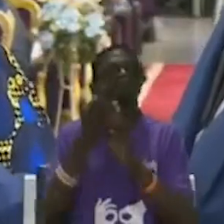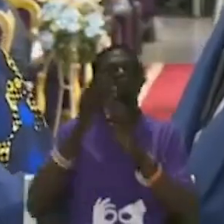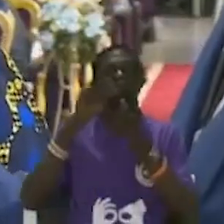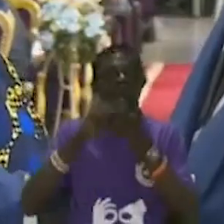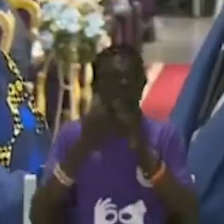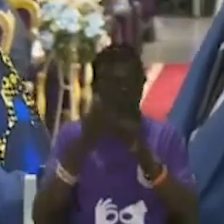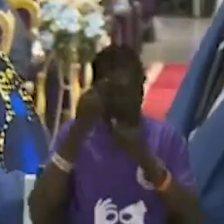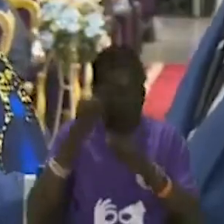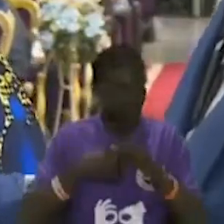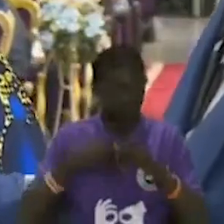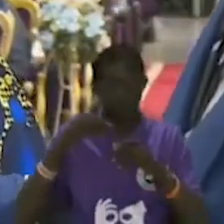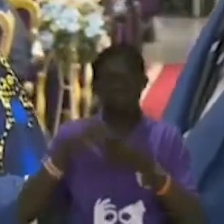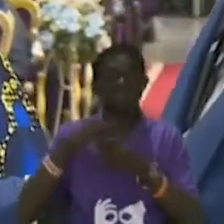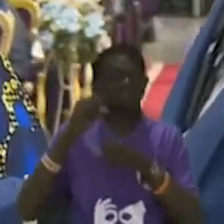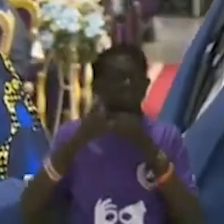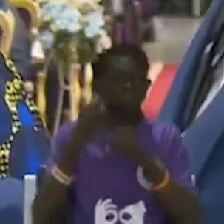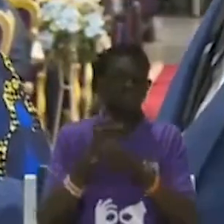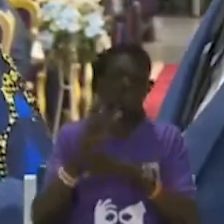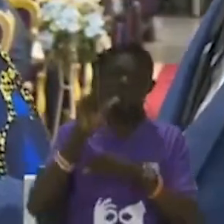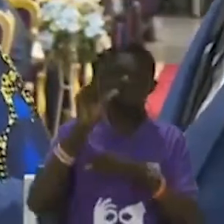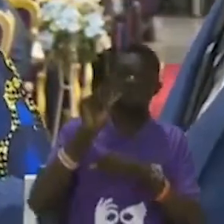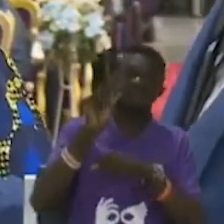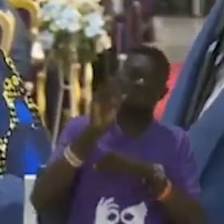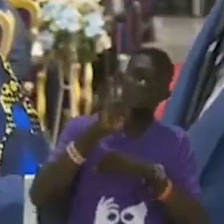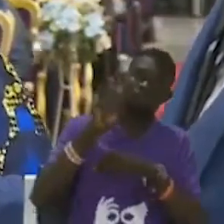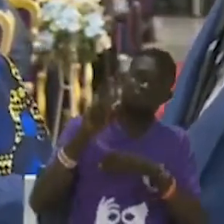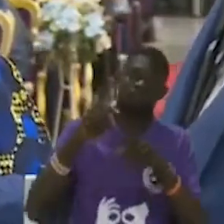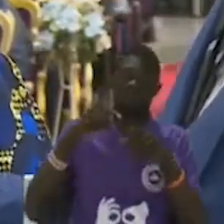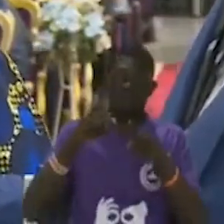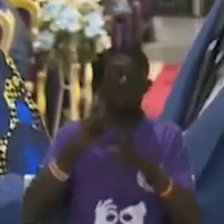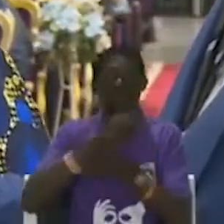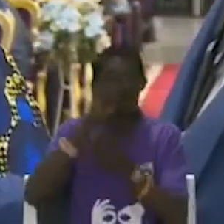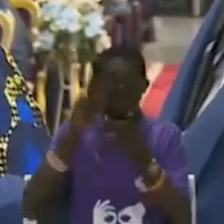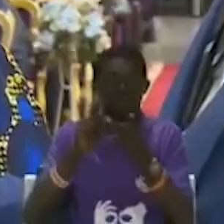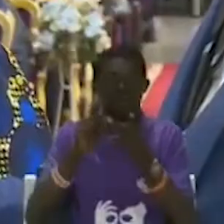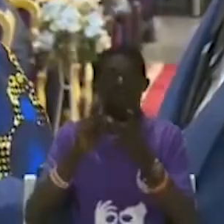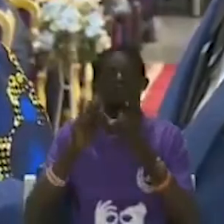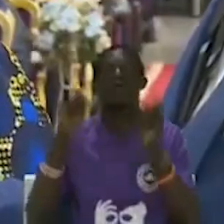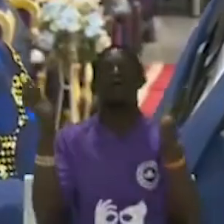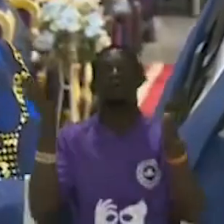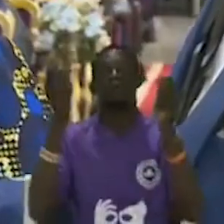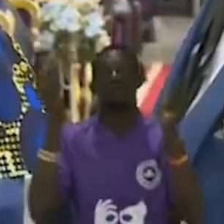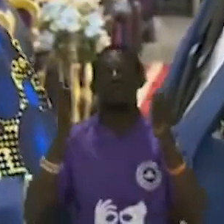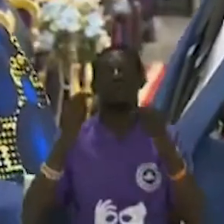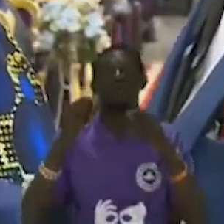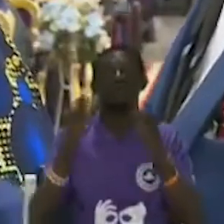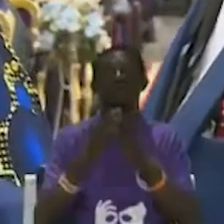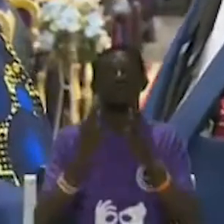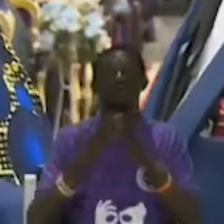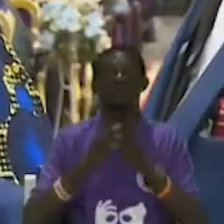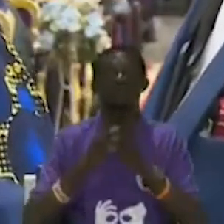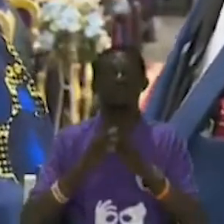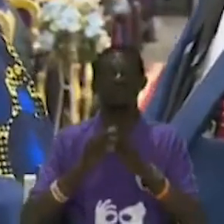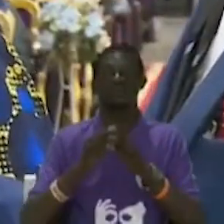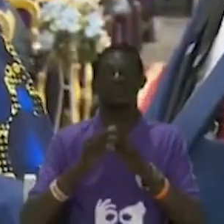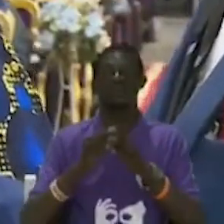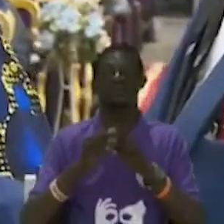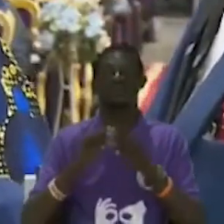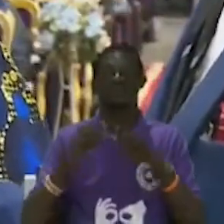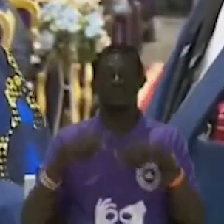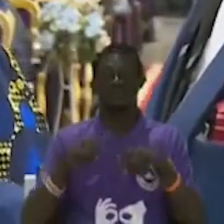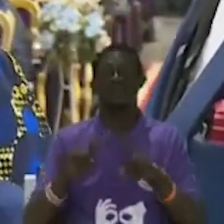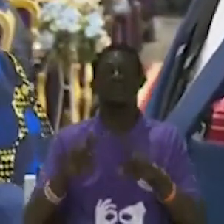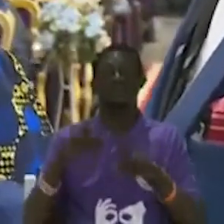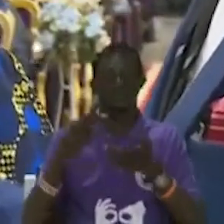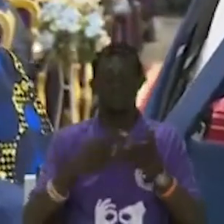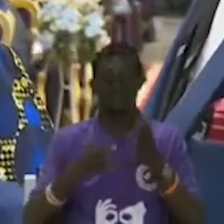year 2022, during Perfect Jubilee Convention, during the